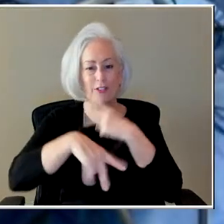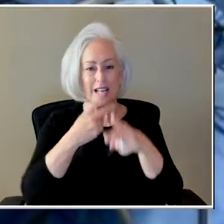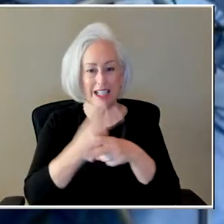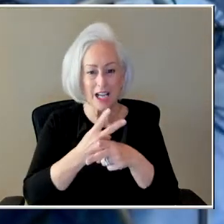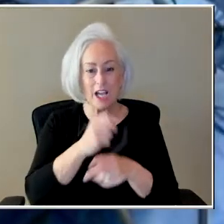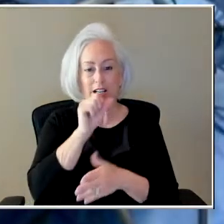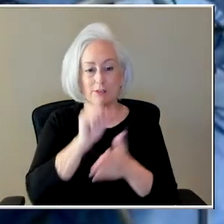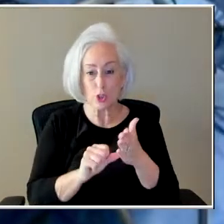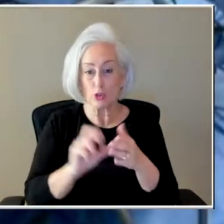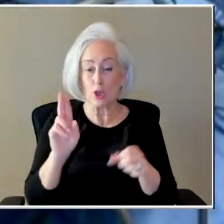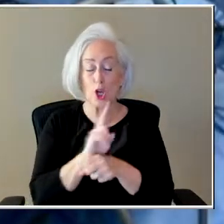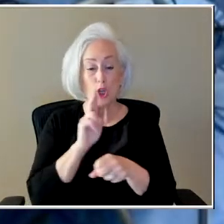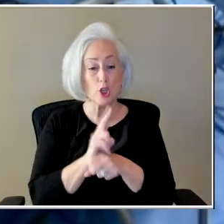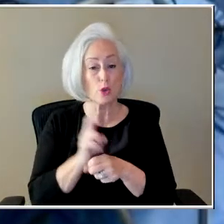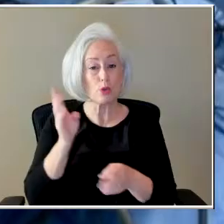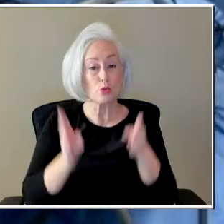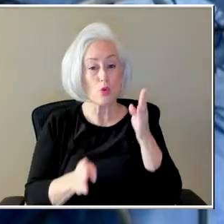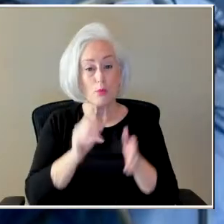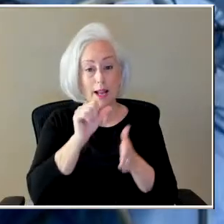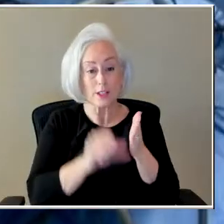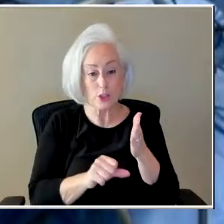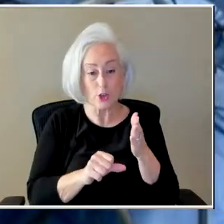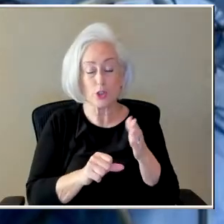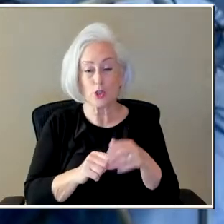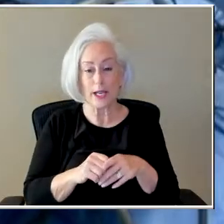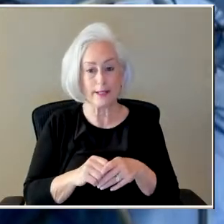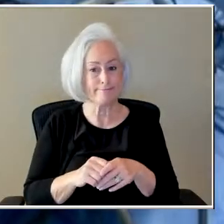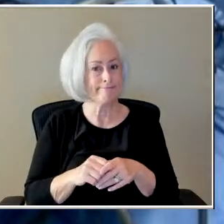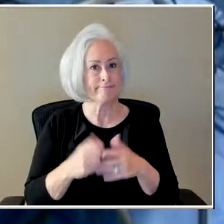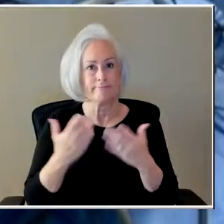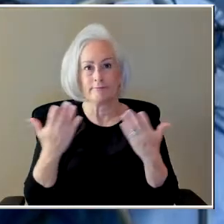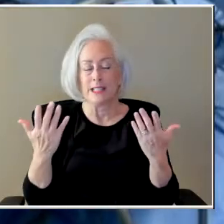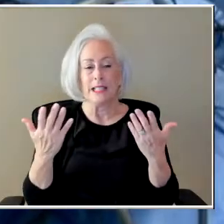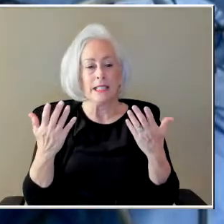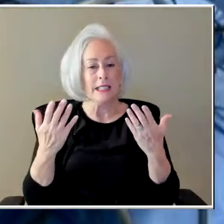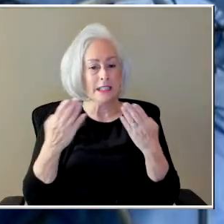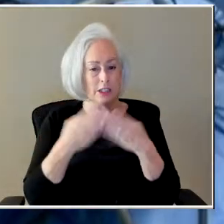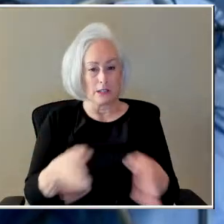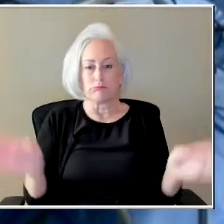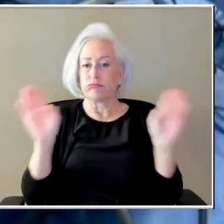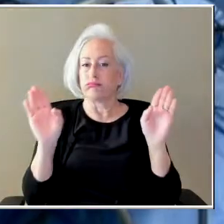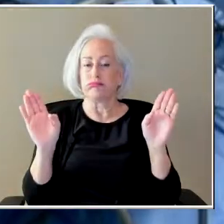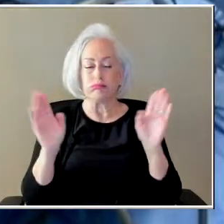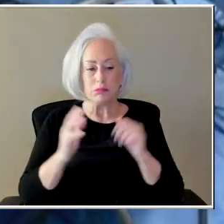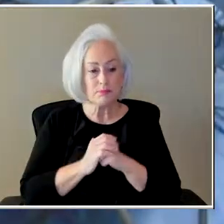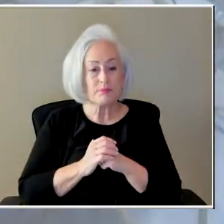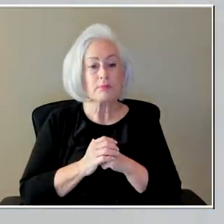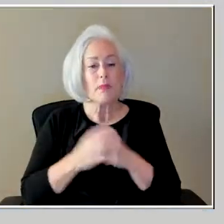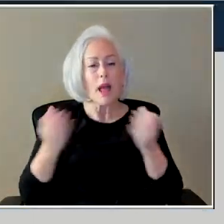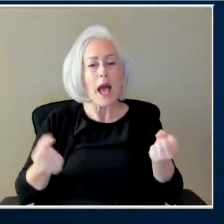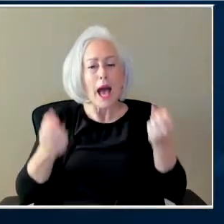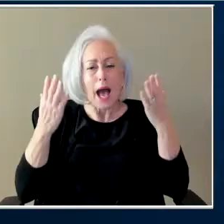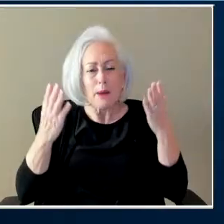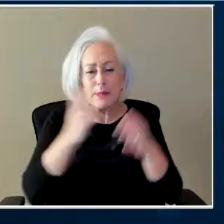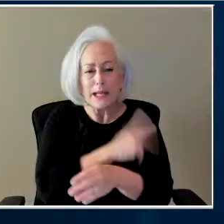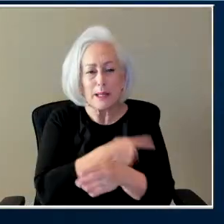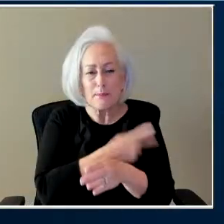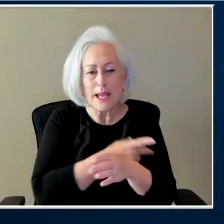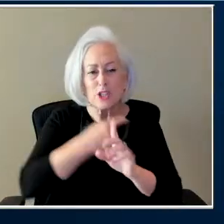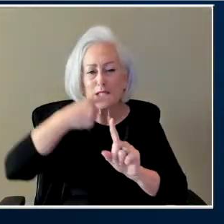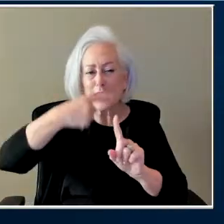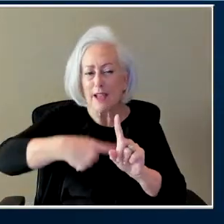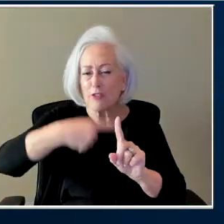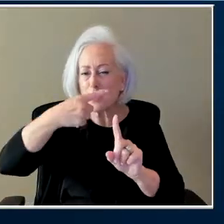ENT, the list goes on, general surgery. Again, how many patients are we treating with robotic surgery every month, every year? Put